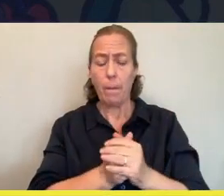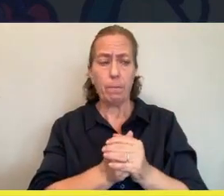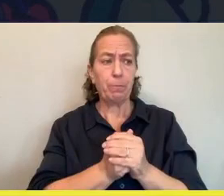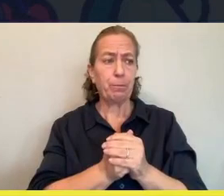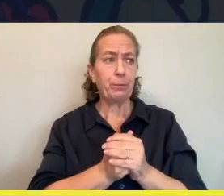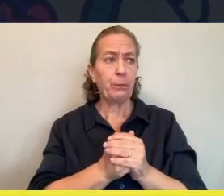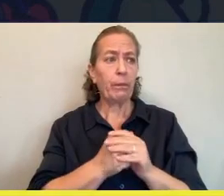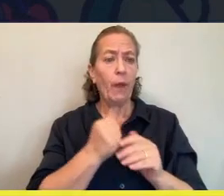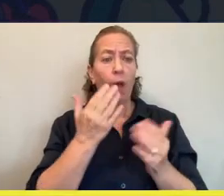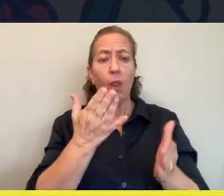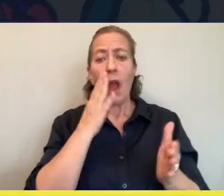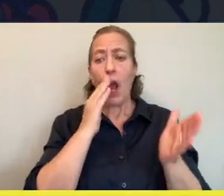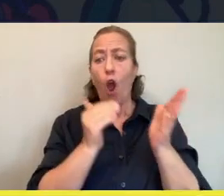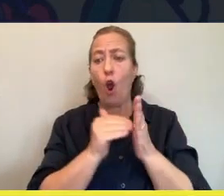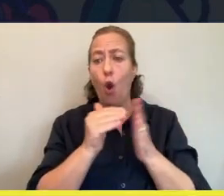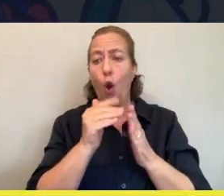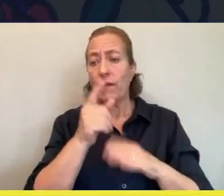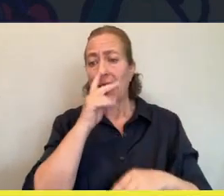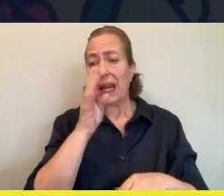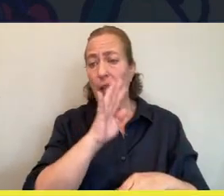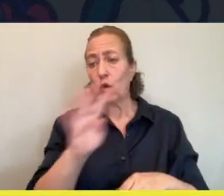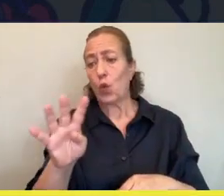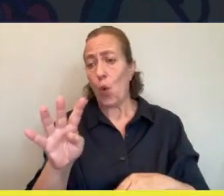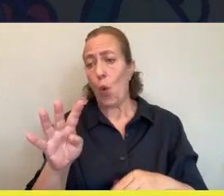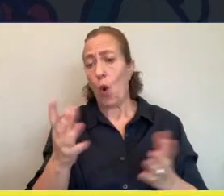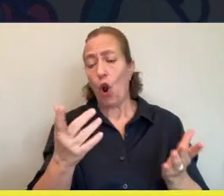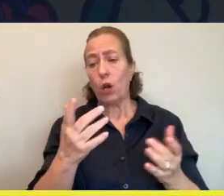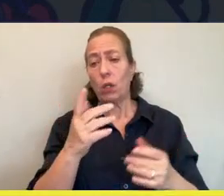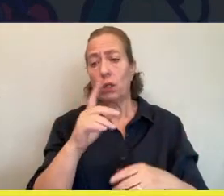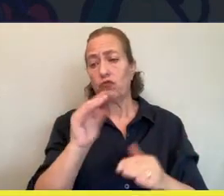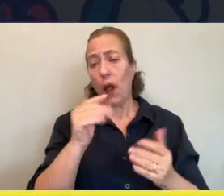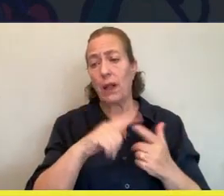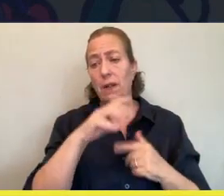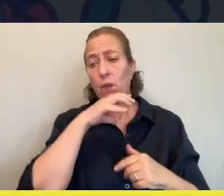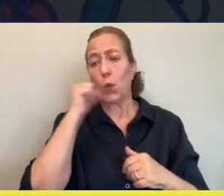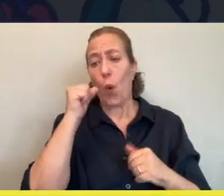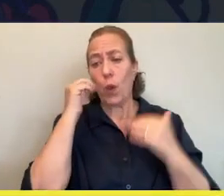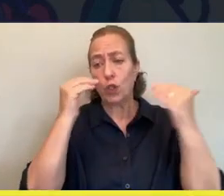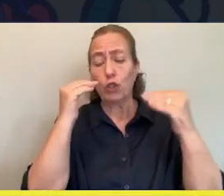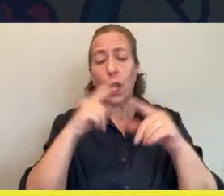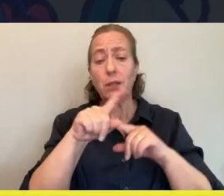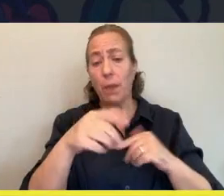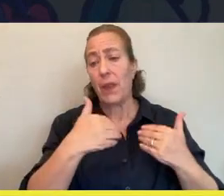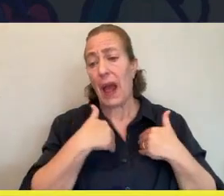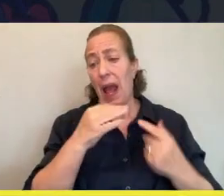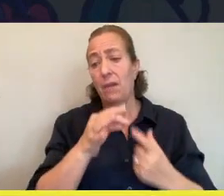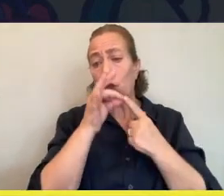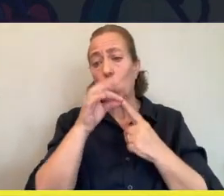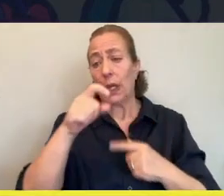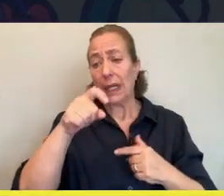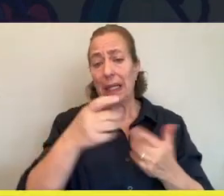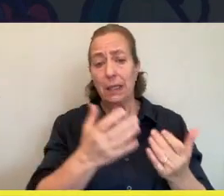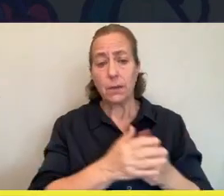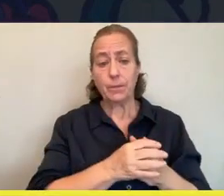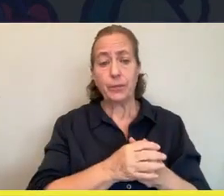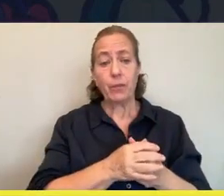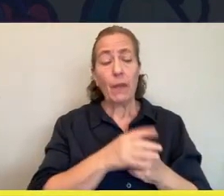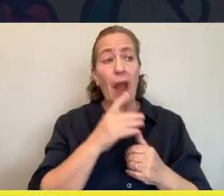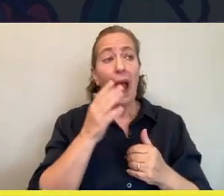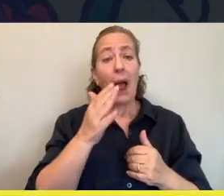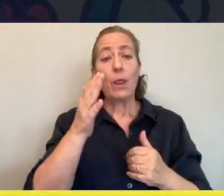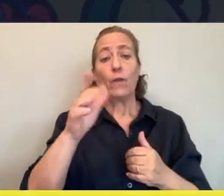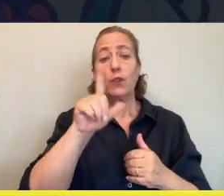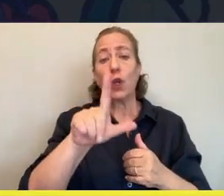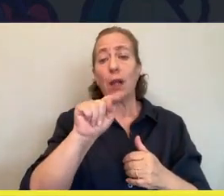often ignored relative to older adults, but they have unique needs. And the future of LTSS policymaking has